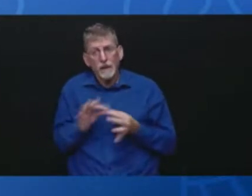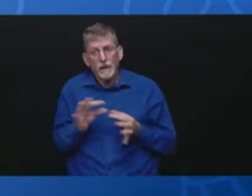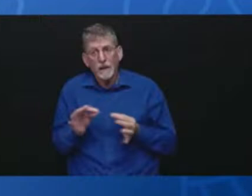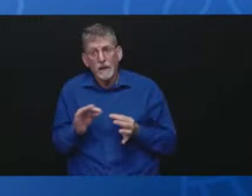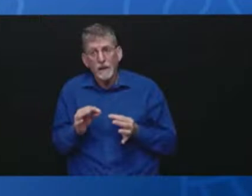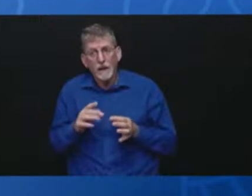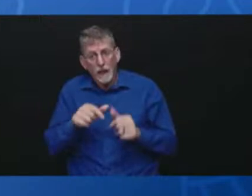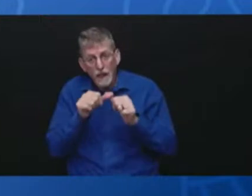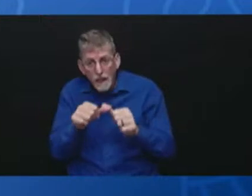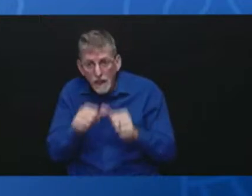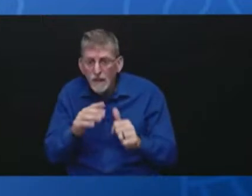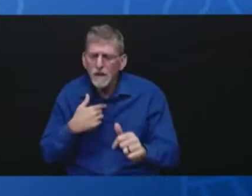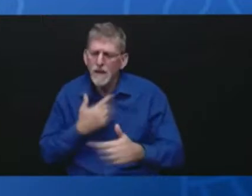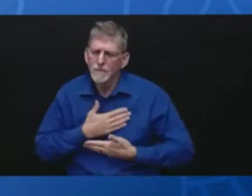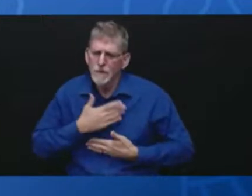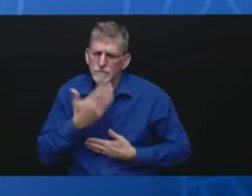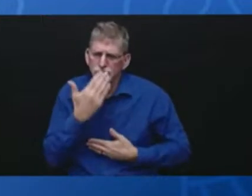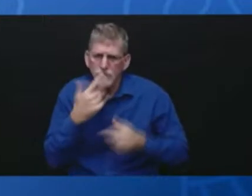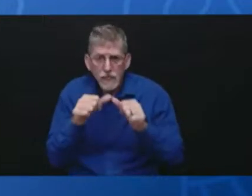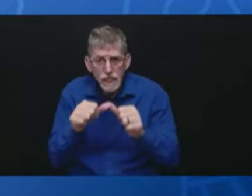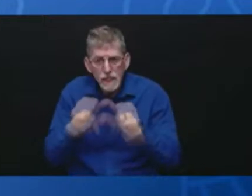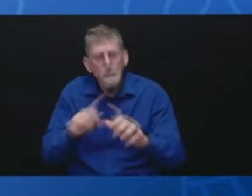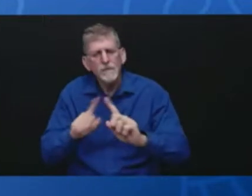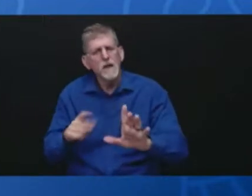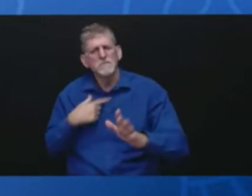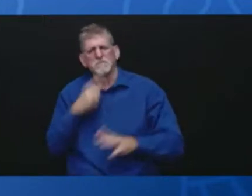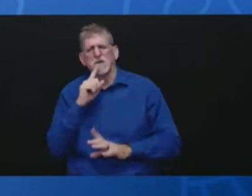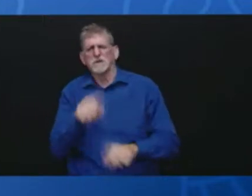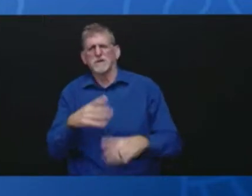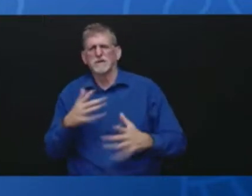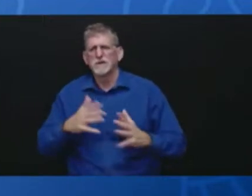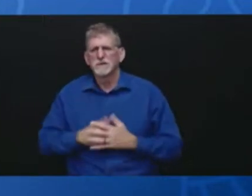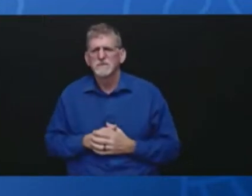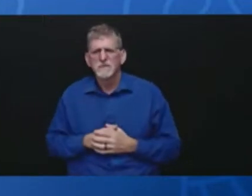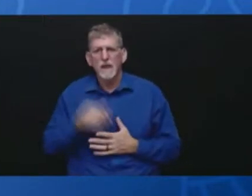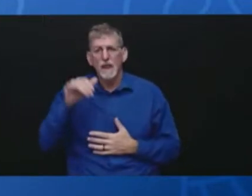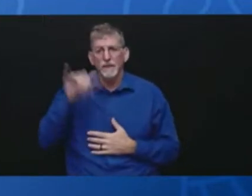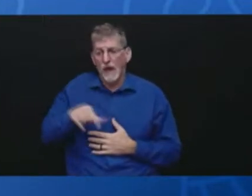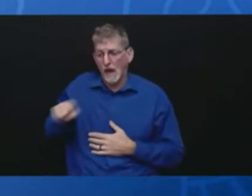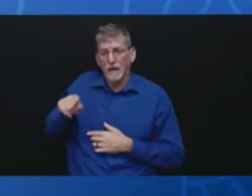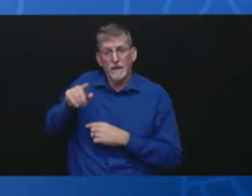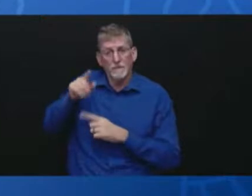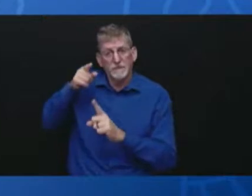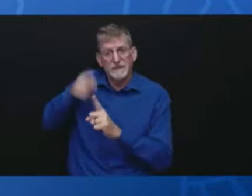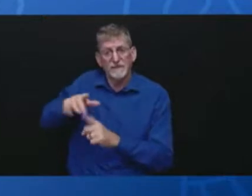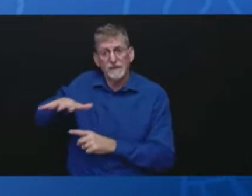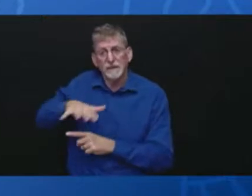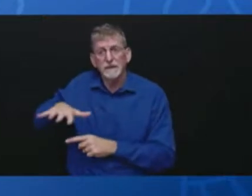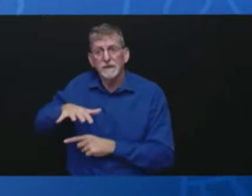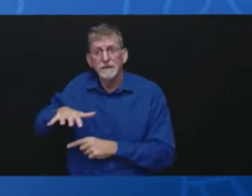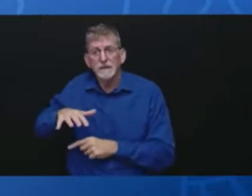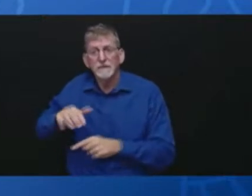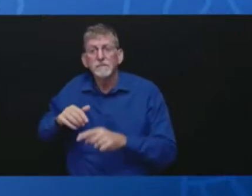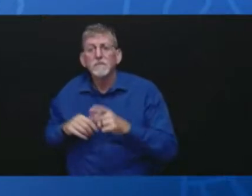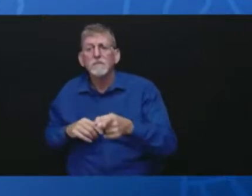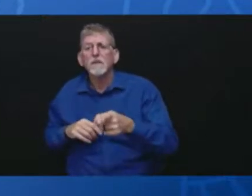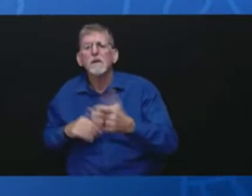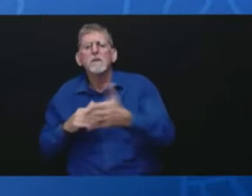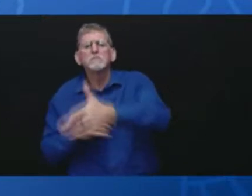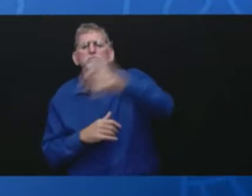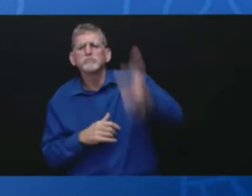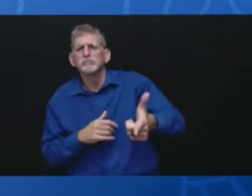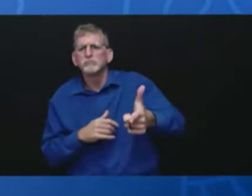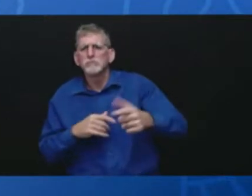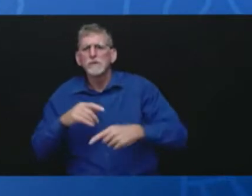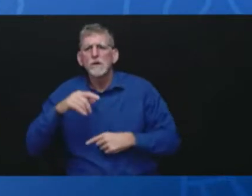commenting on that particular framework. All right, Daphne, go ahead. Can I move to Russia, Ukraine? I wish you